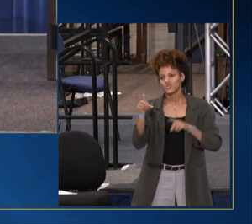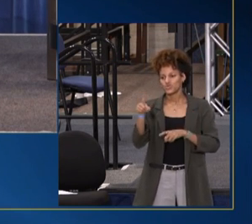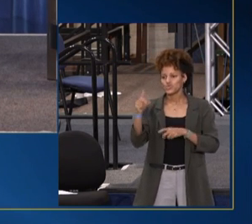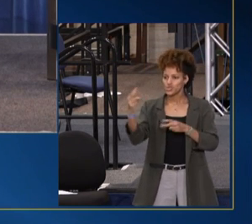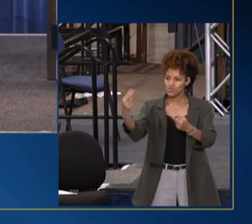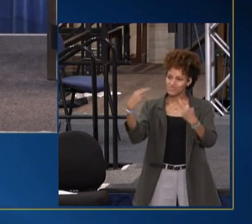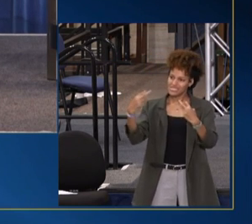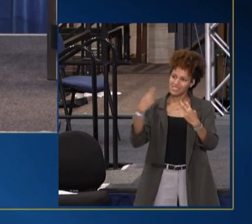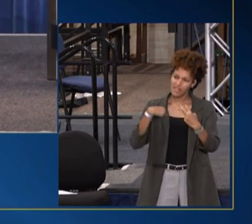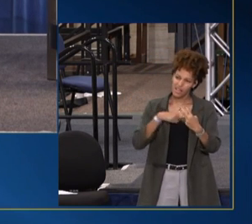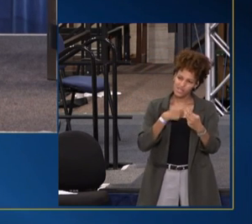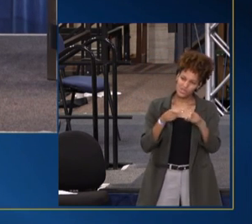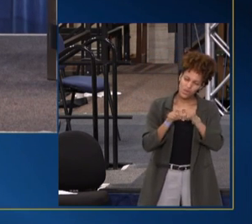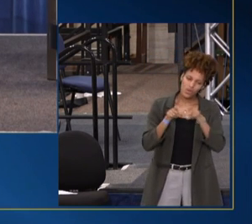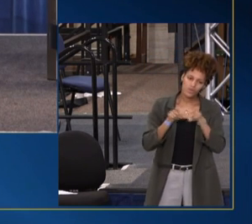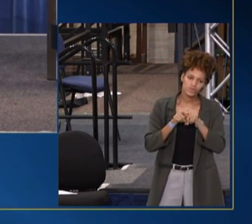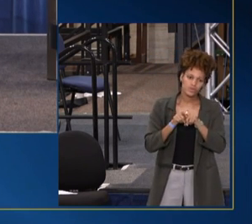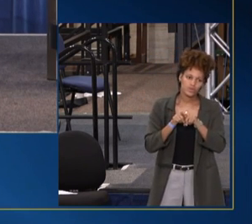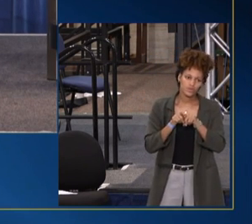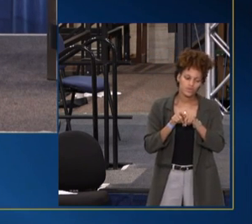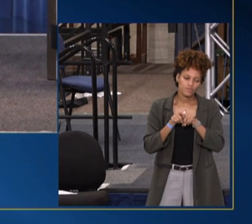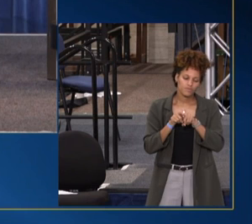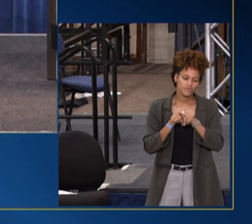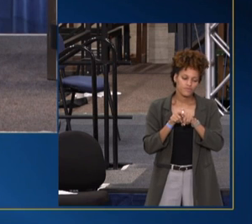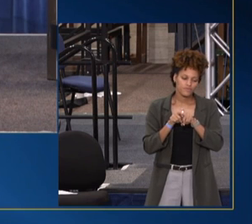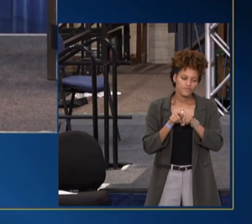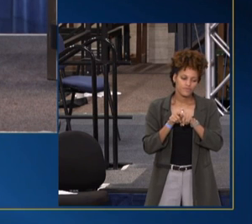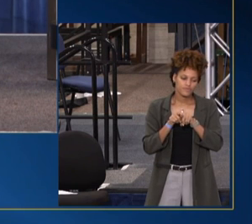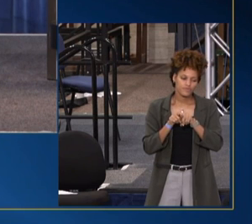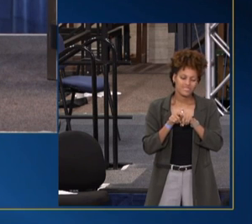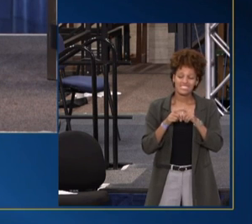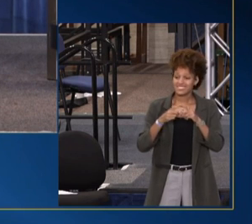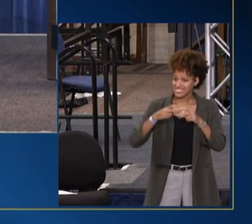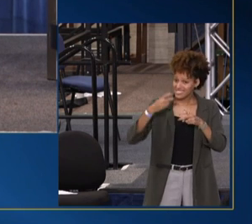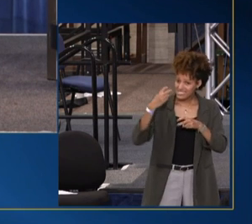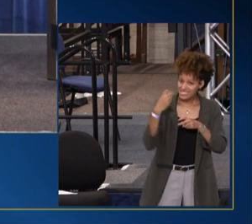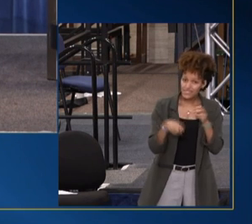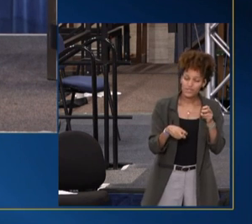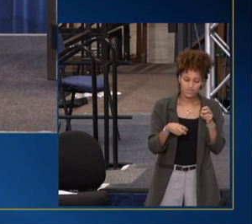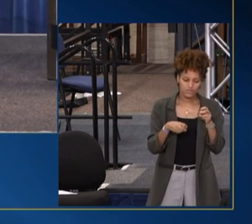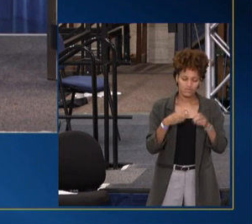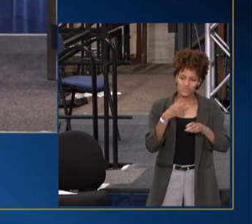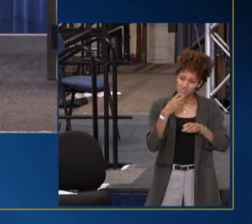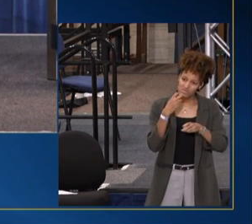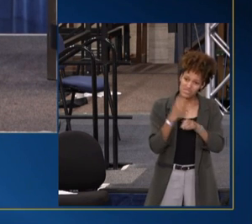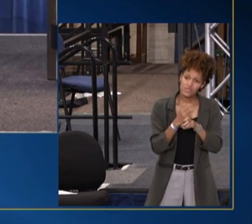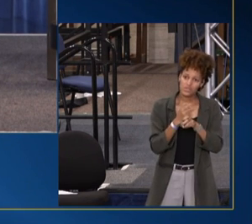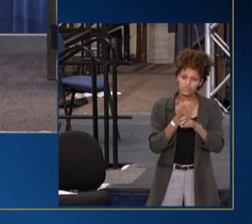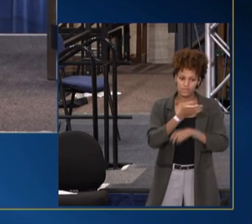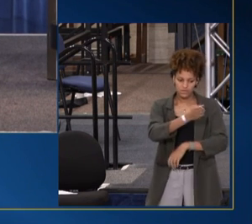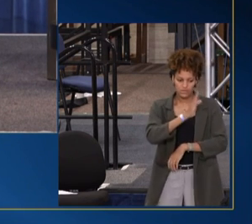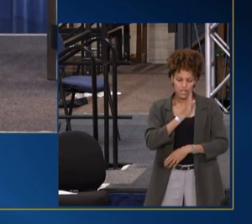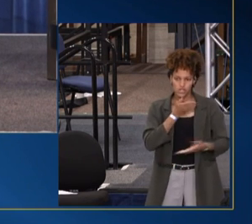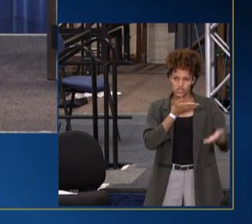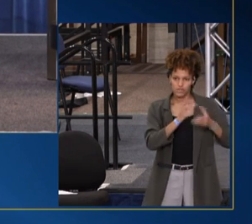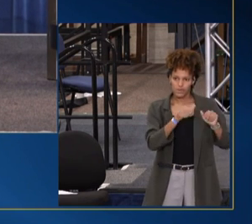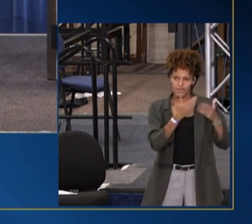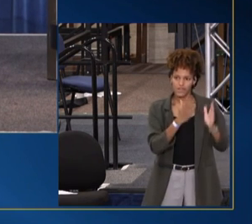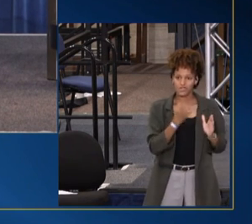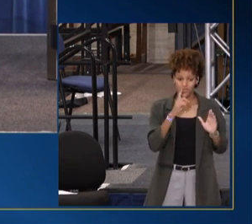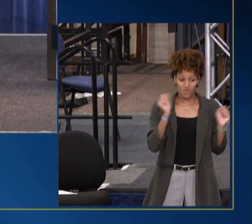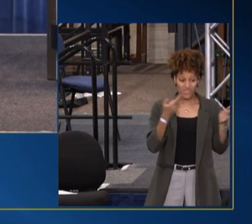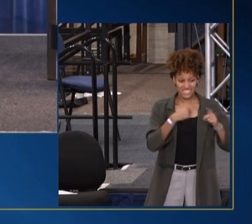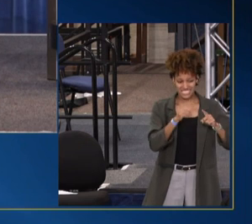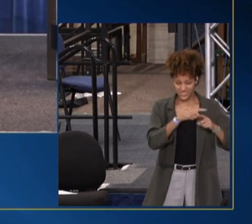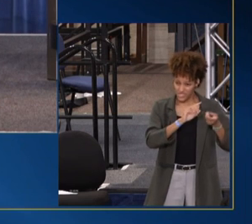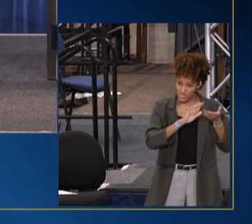too. And so it is difficult being the direct service providers to all of these